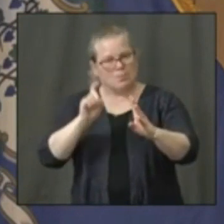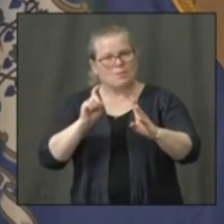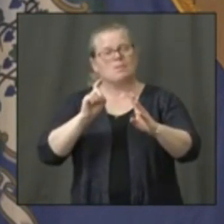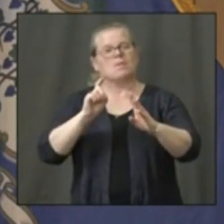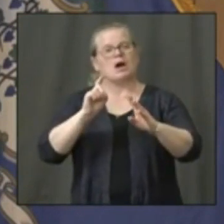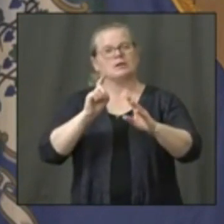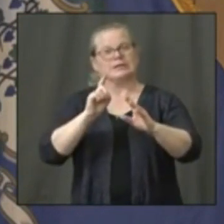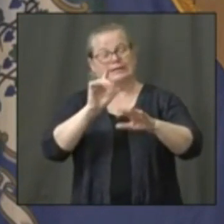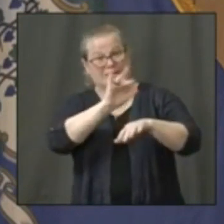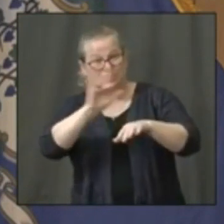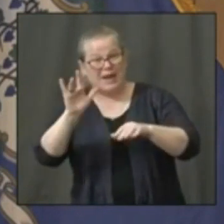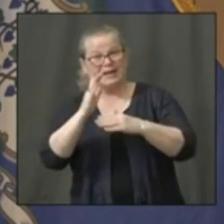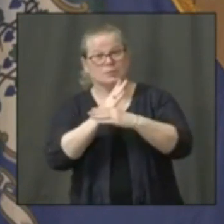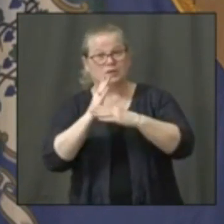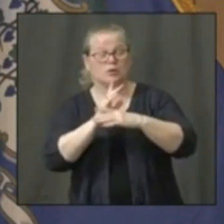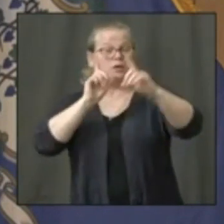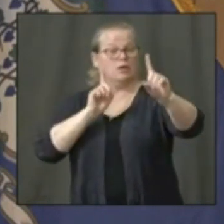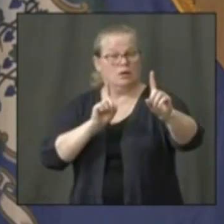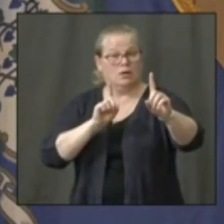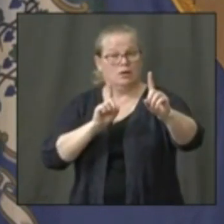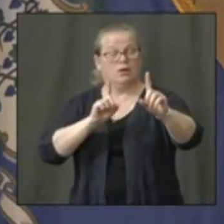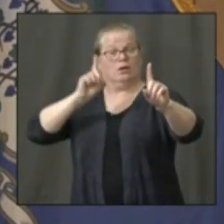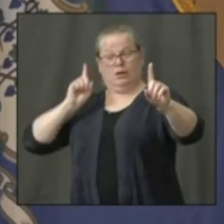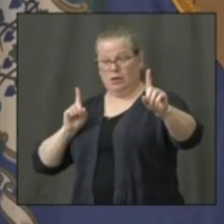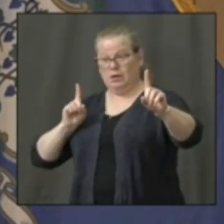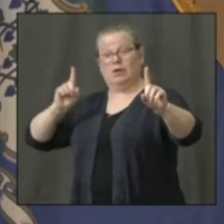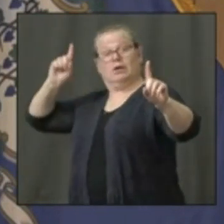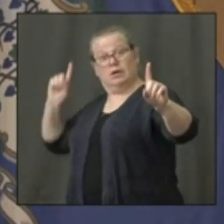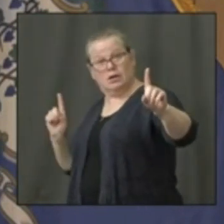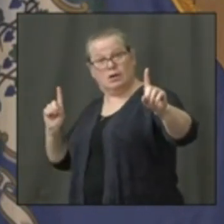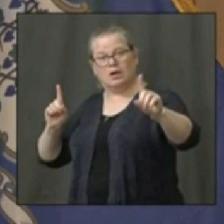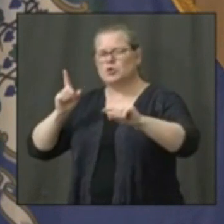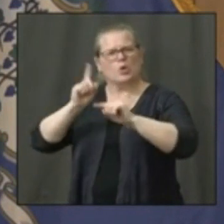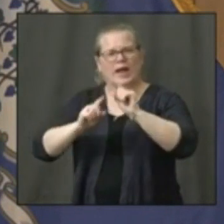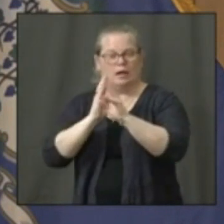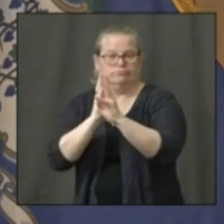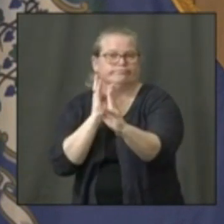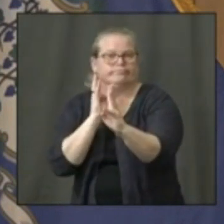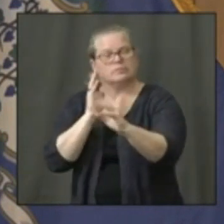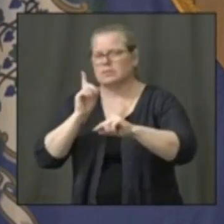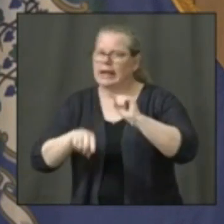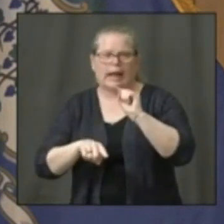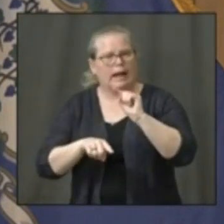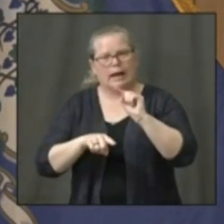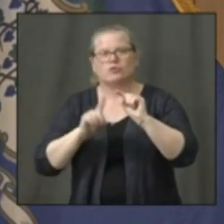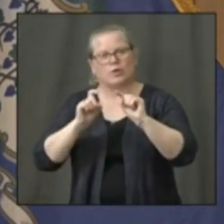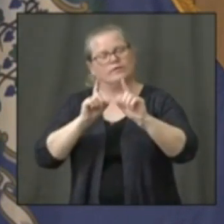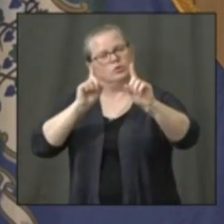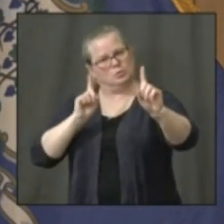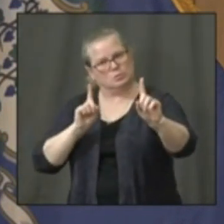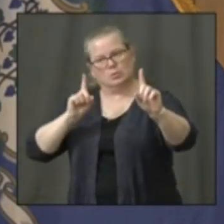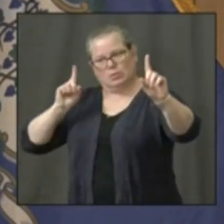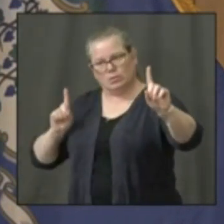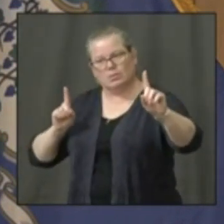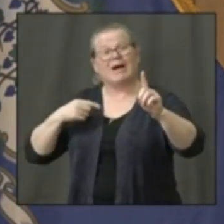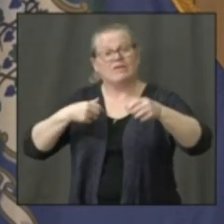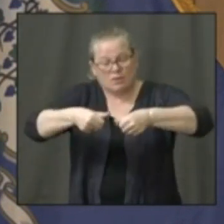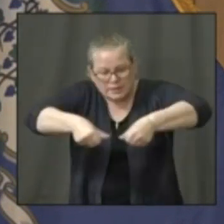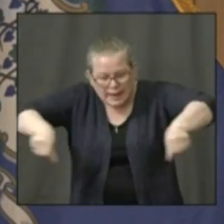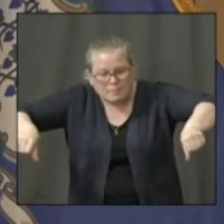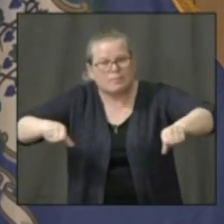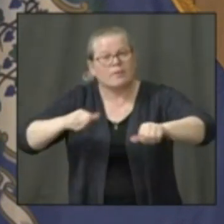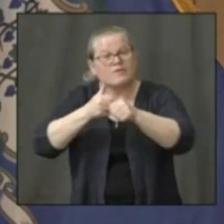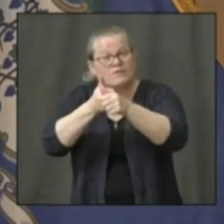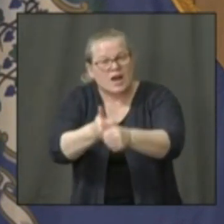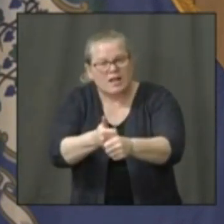the occupancy of the stores, enforcing how close people can stand next to each other. And we are going out, we're taking a look at that, and we're going to be strict about